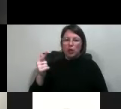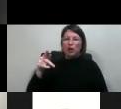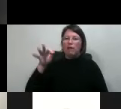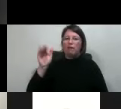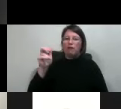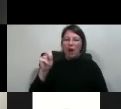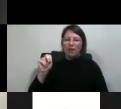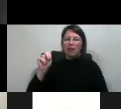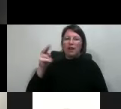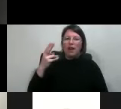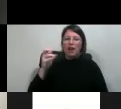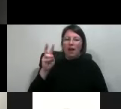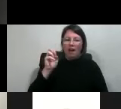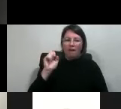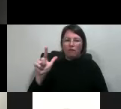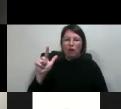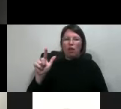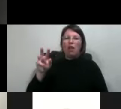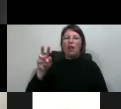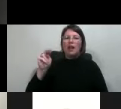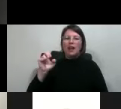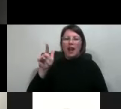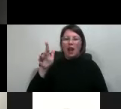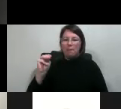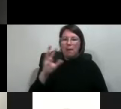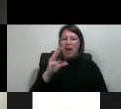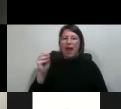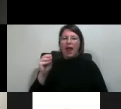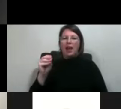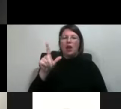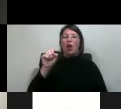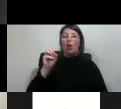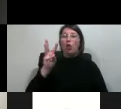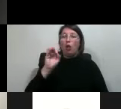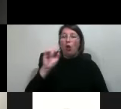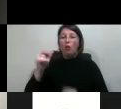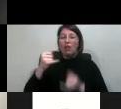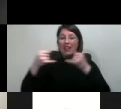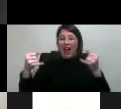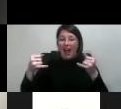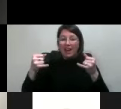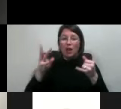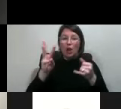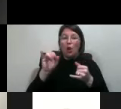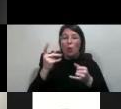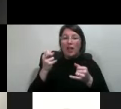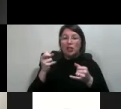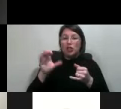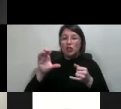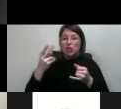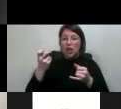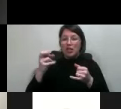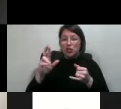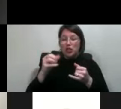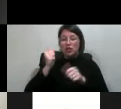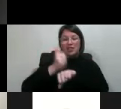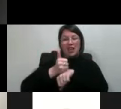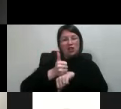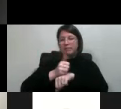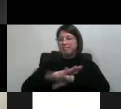note, the Winchester Center on the Lowell line station is closed until further notice, and passengers should consider Wedgmere as